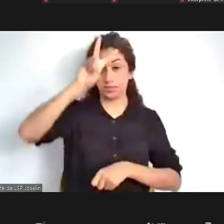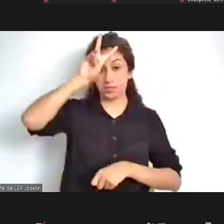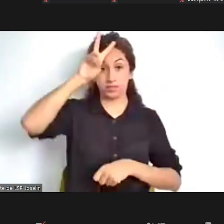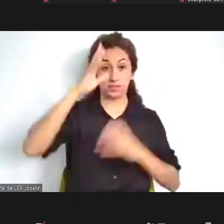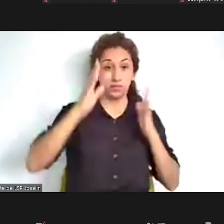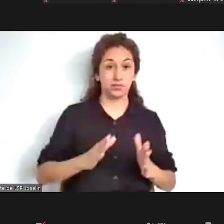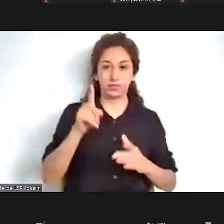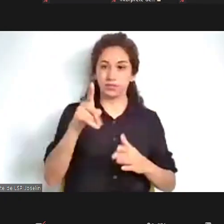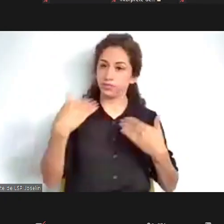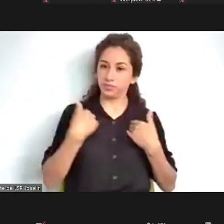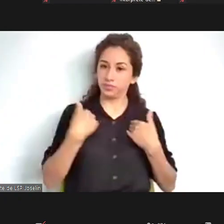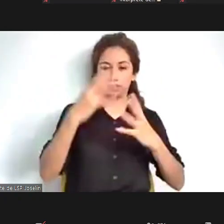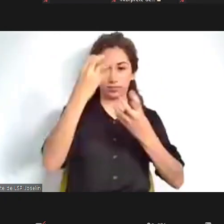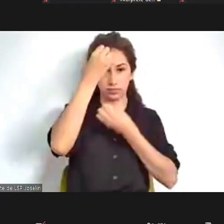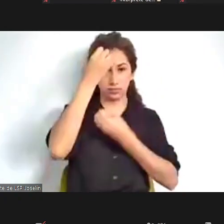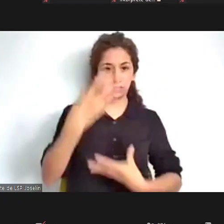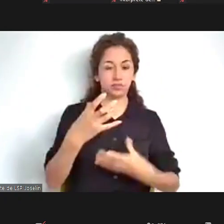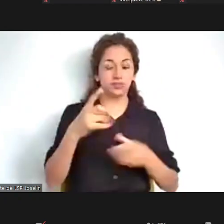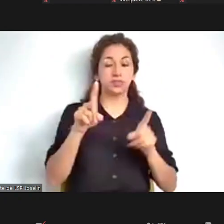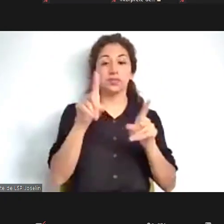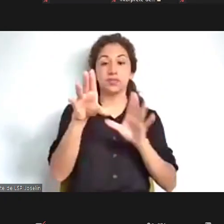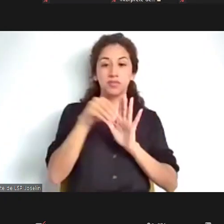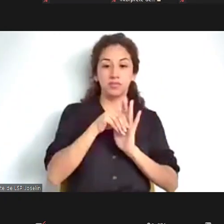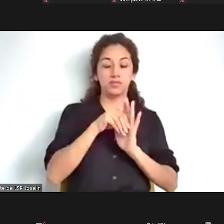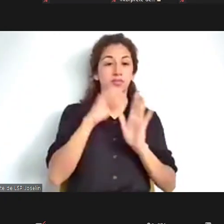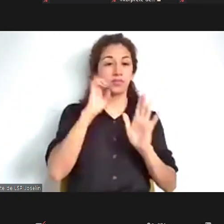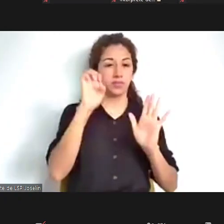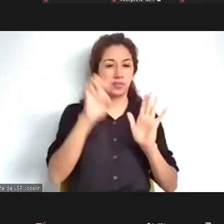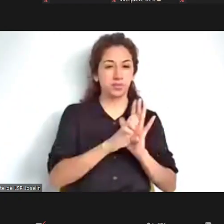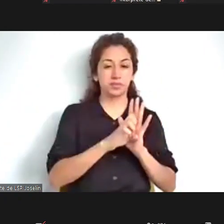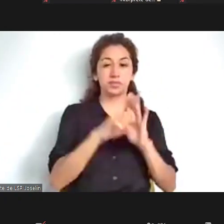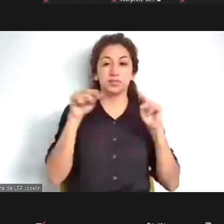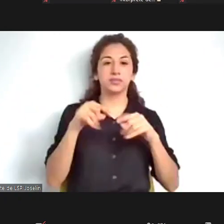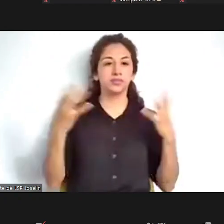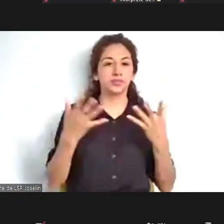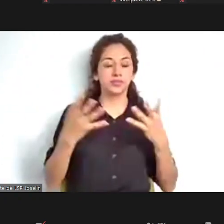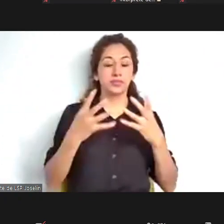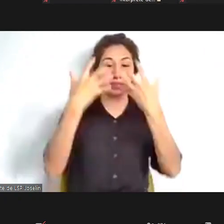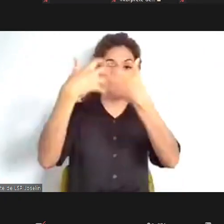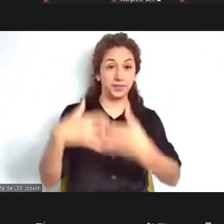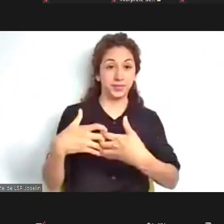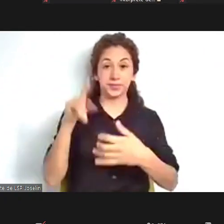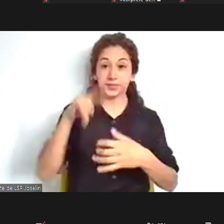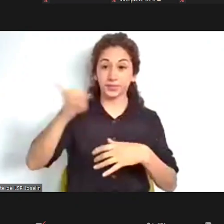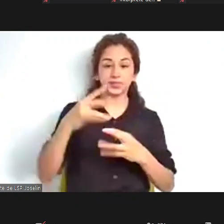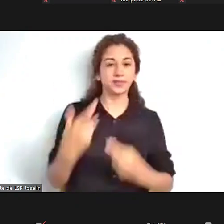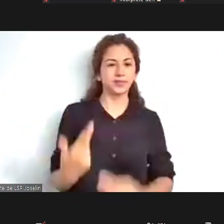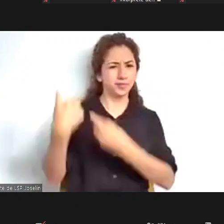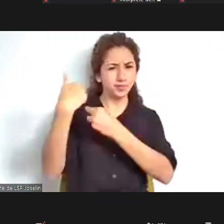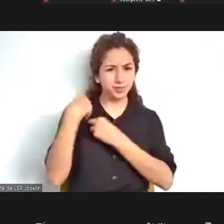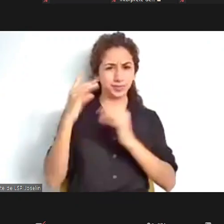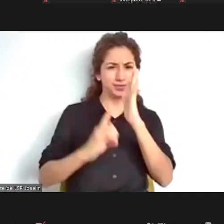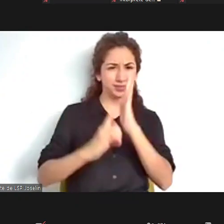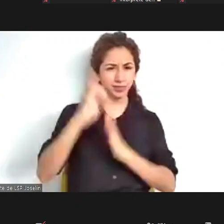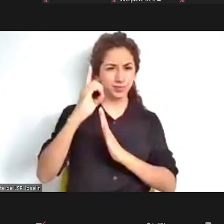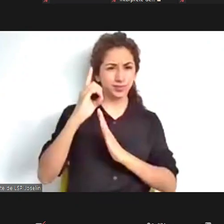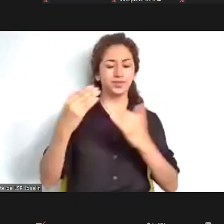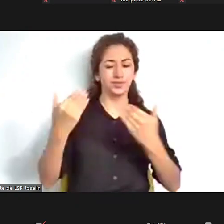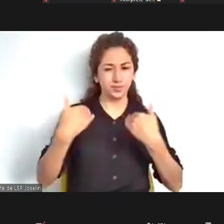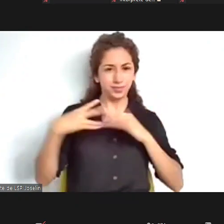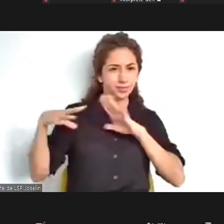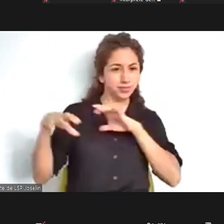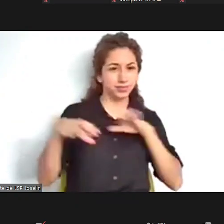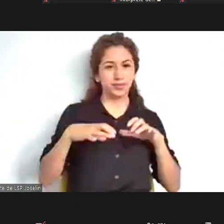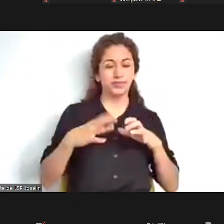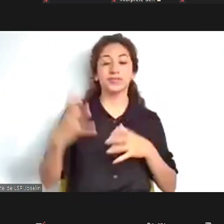are called to take action and exercise their leadership with example under this paradigm their businesses are actors